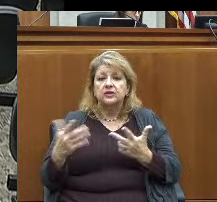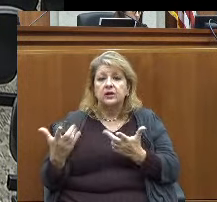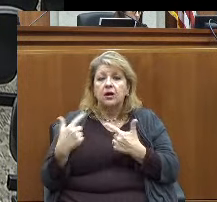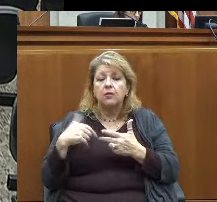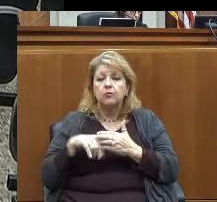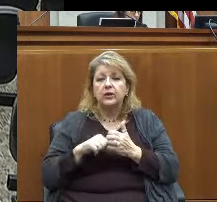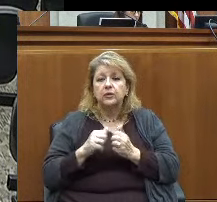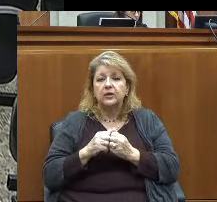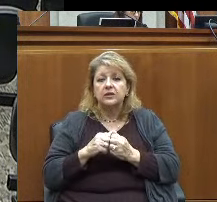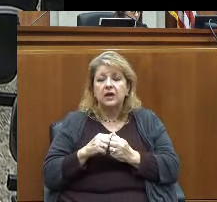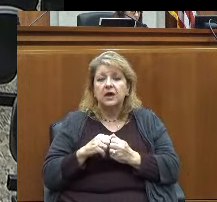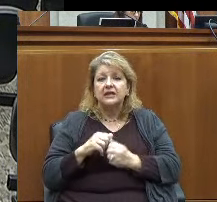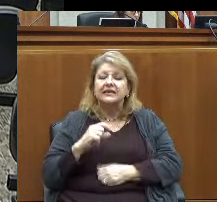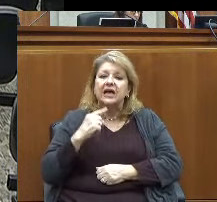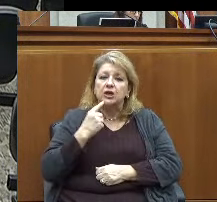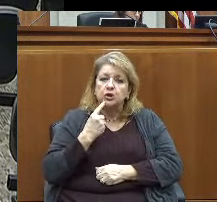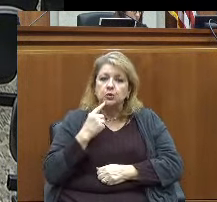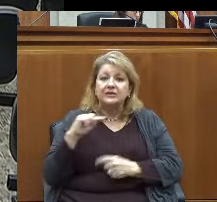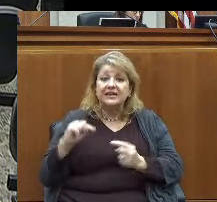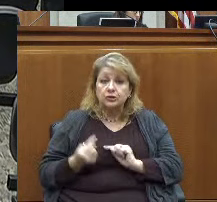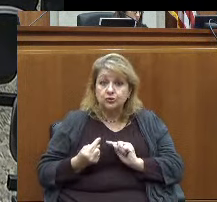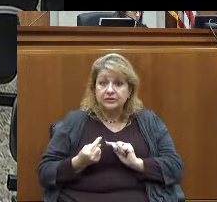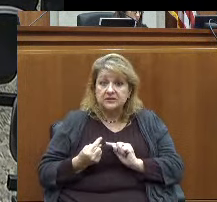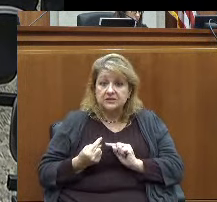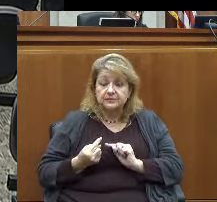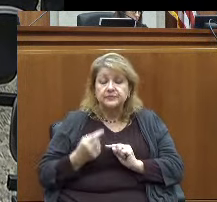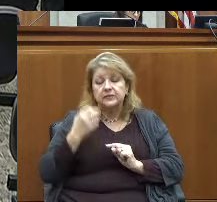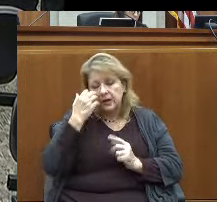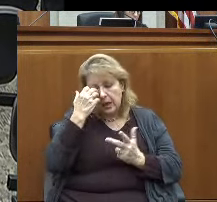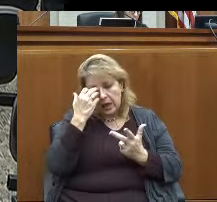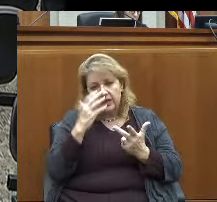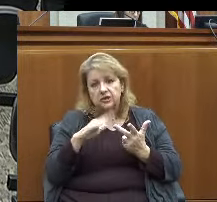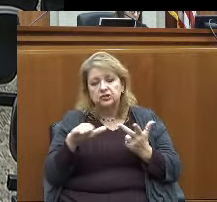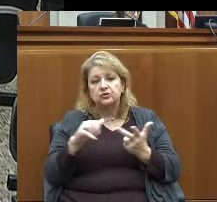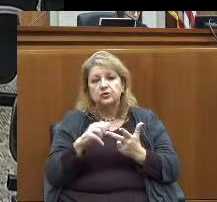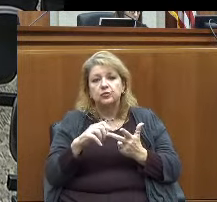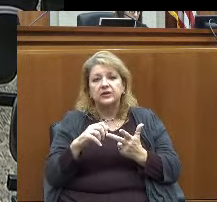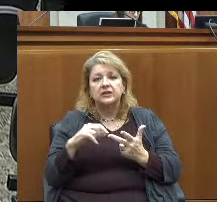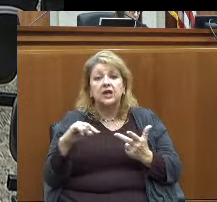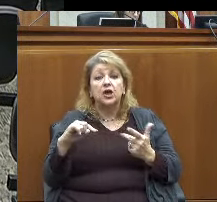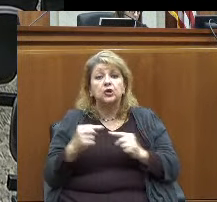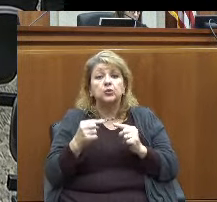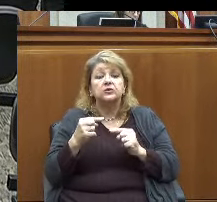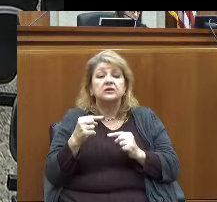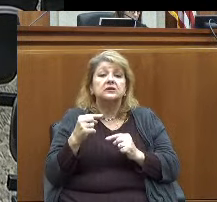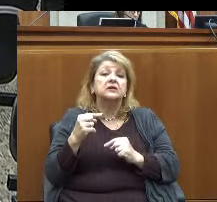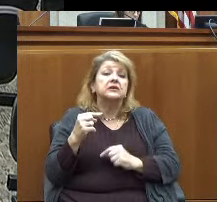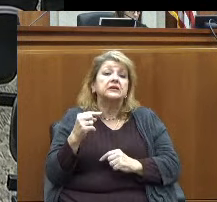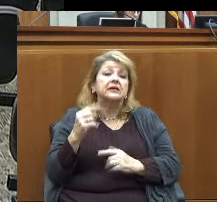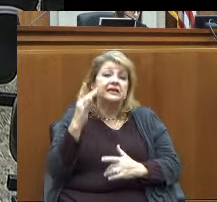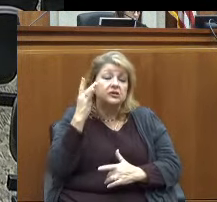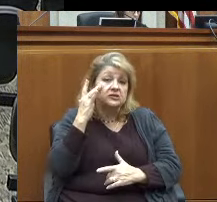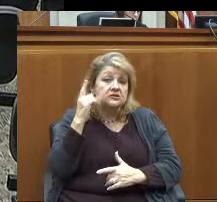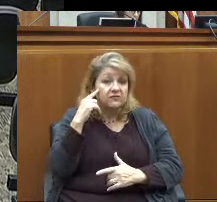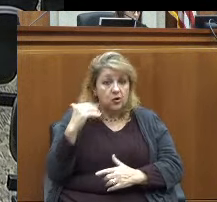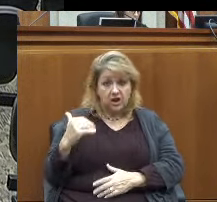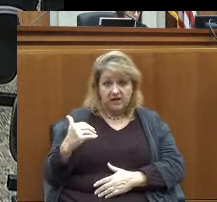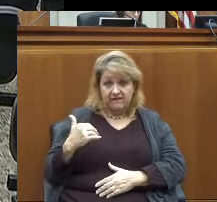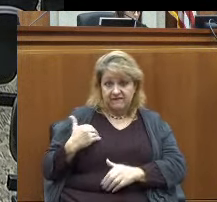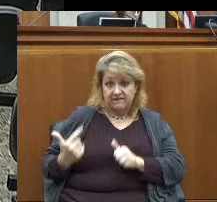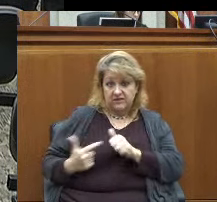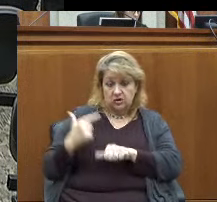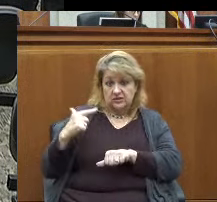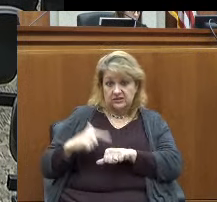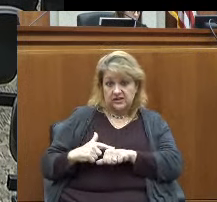come in with acute injuries, children that come in with acute illnesses, for a novice nurse to